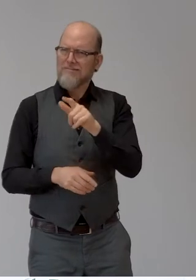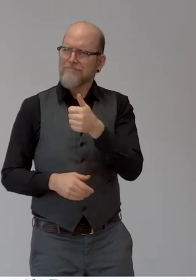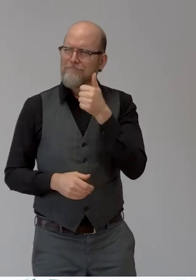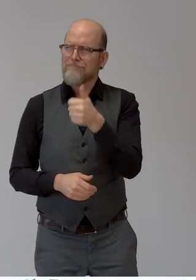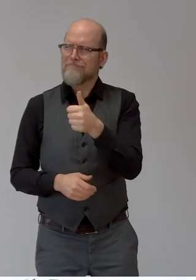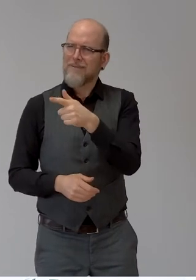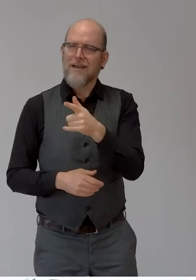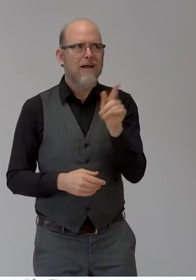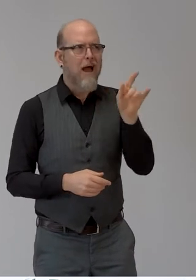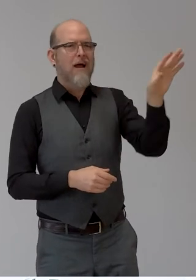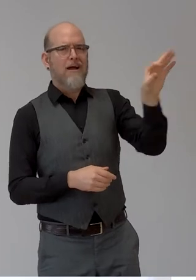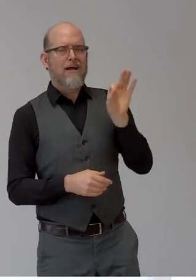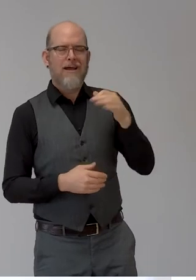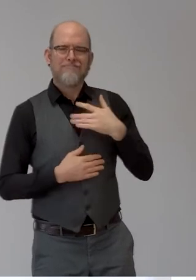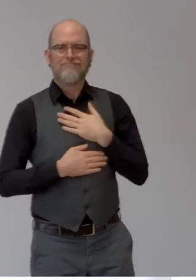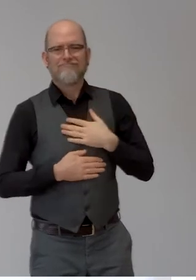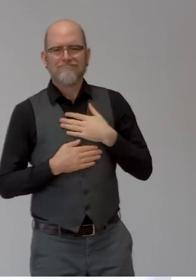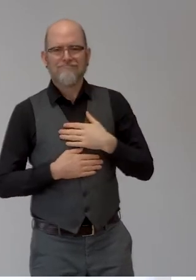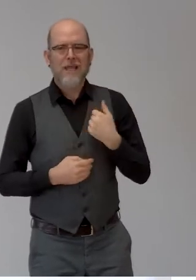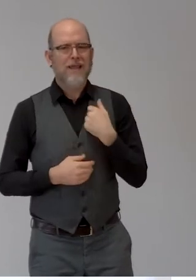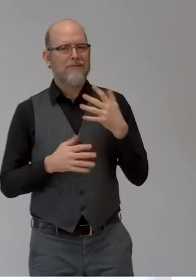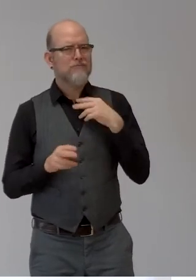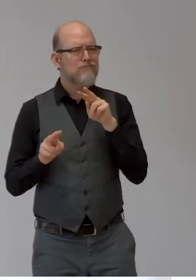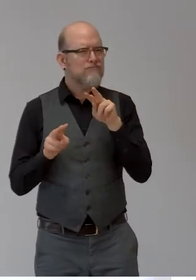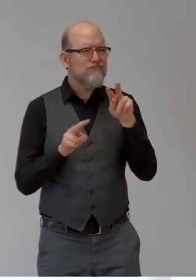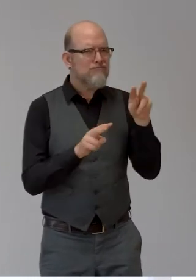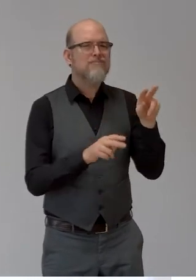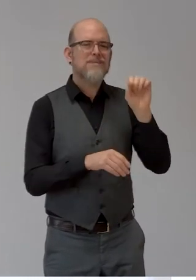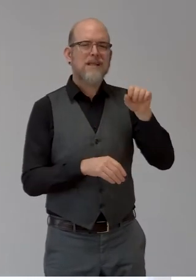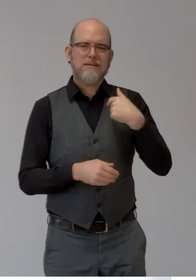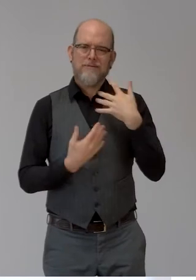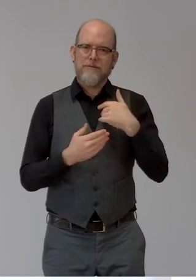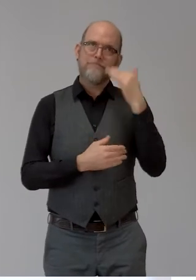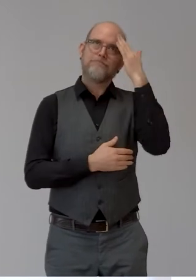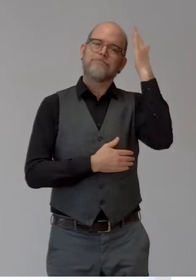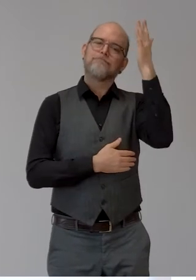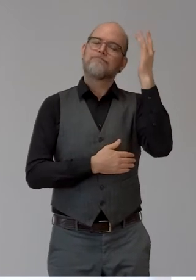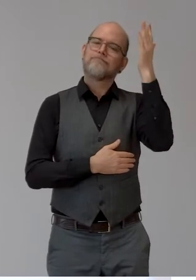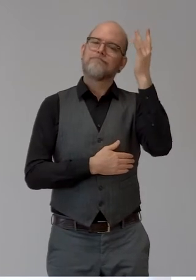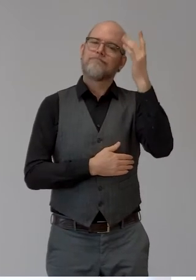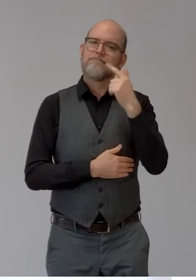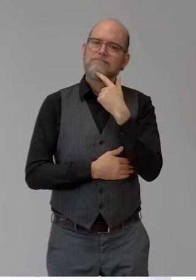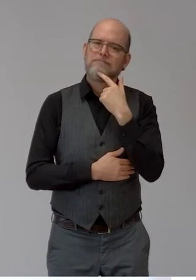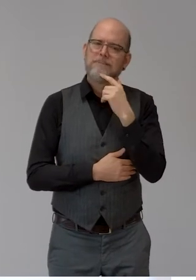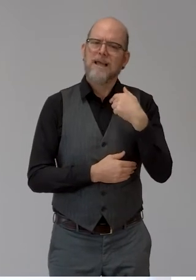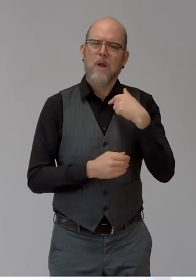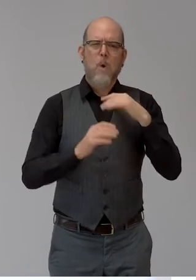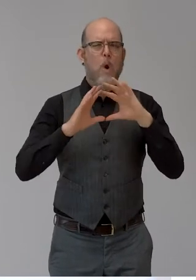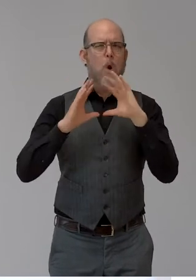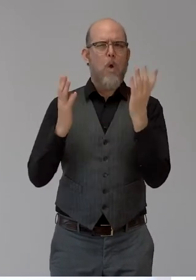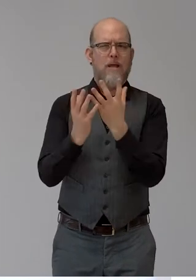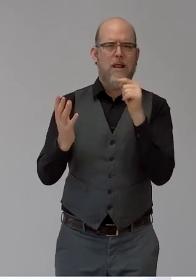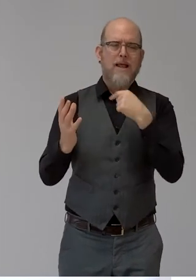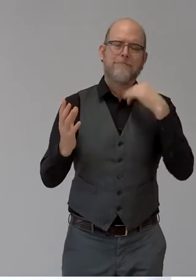Well, as I was watching them, I was thinking that, you know, is this expression that think global and implement local. I